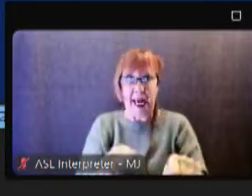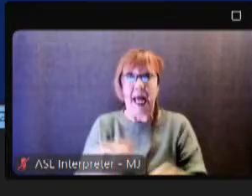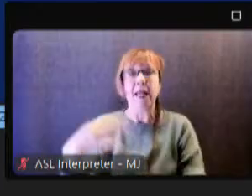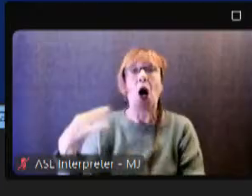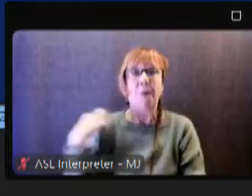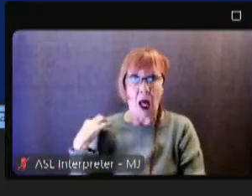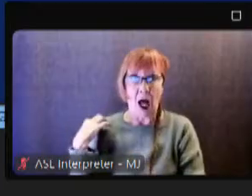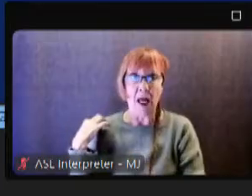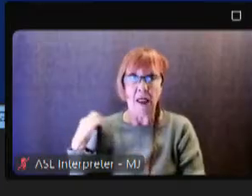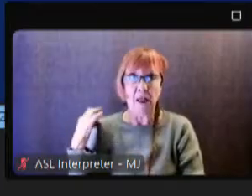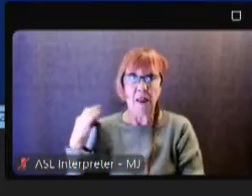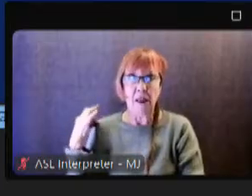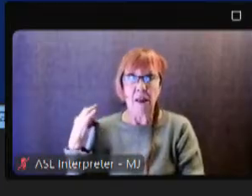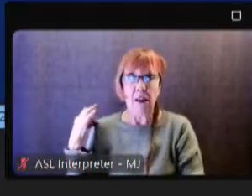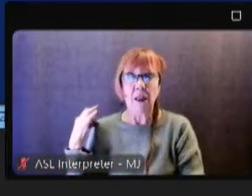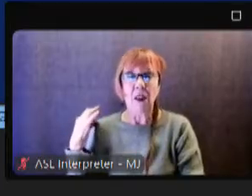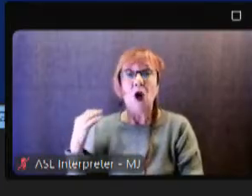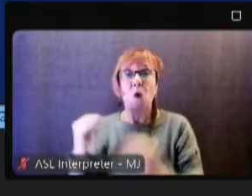For more information, dial